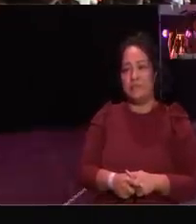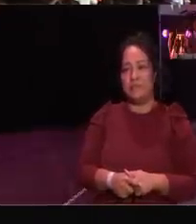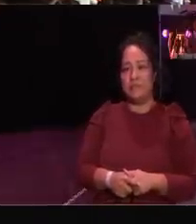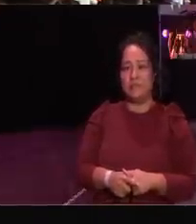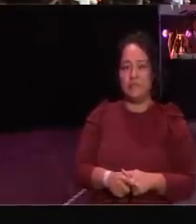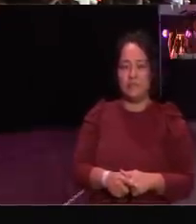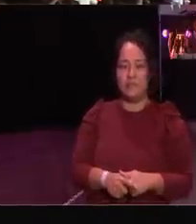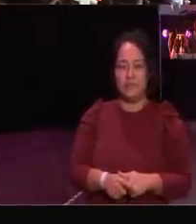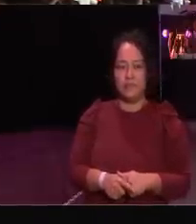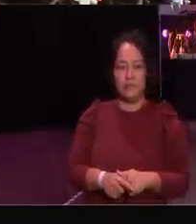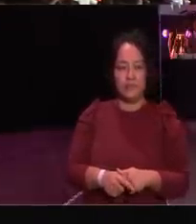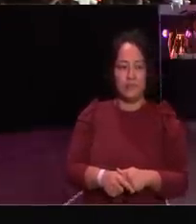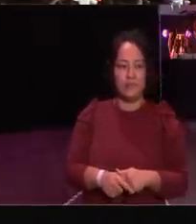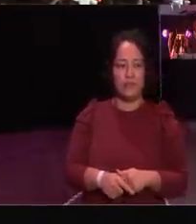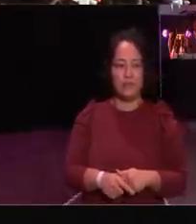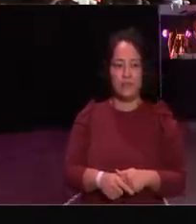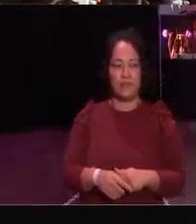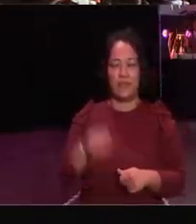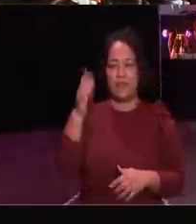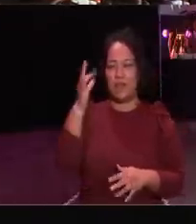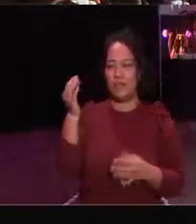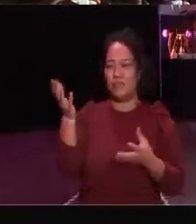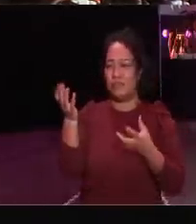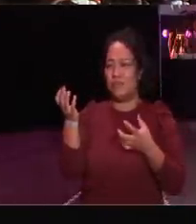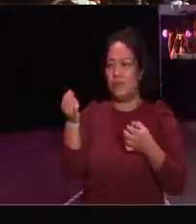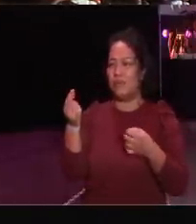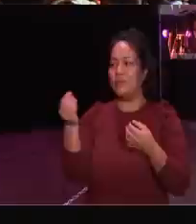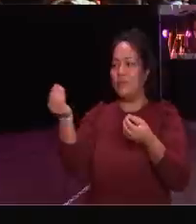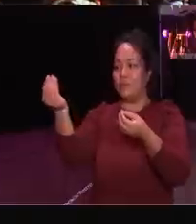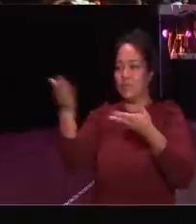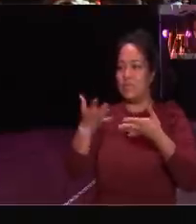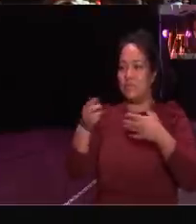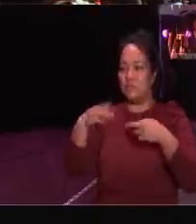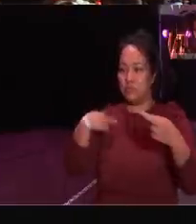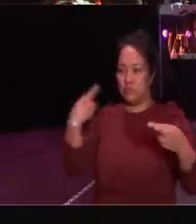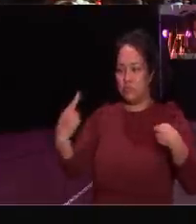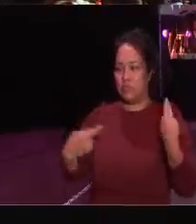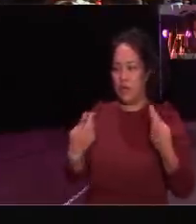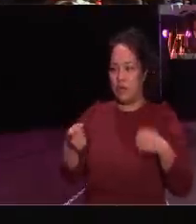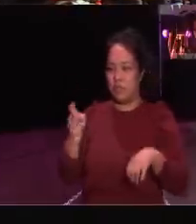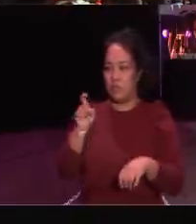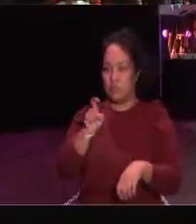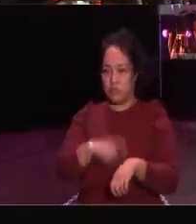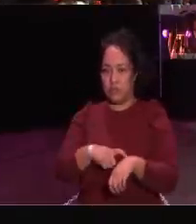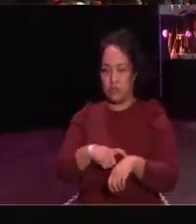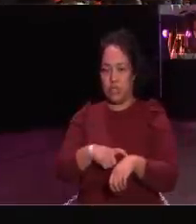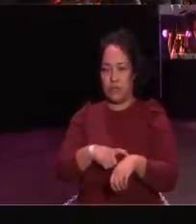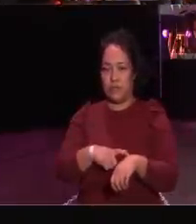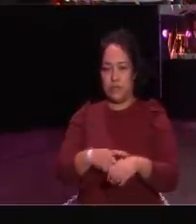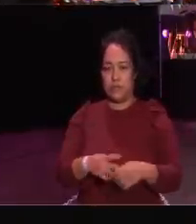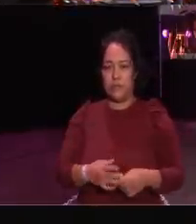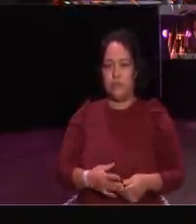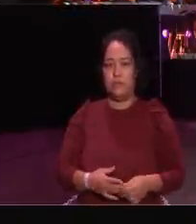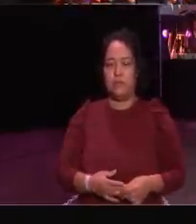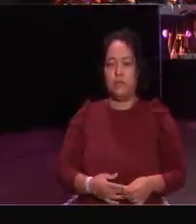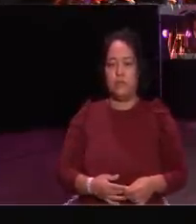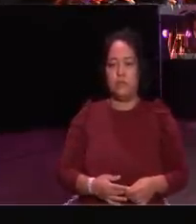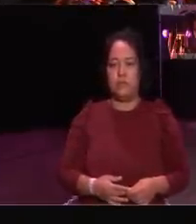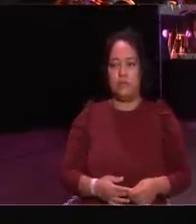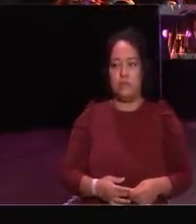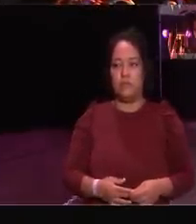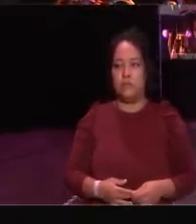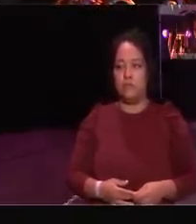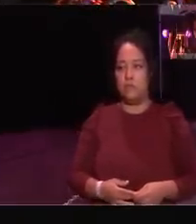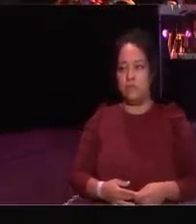Dios quiere darnos un avivamiento. God wants to give us a revival. En este tiempo. In this time. Yo llegué a la edad de